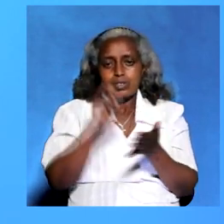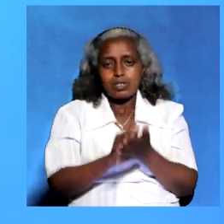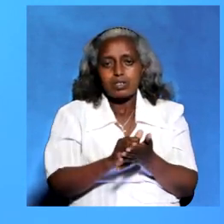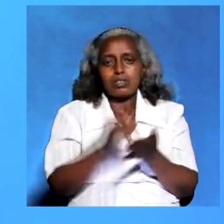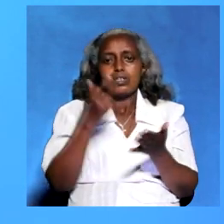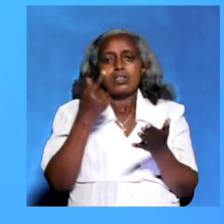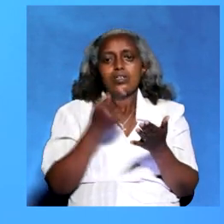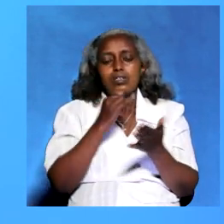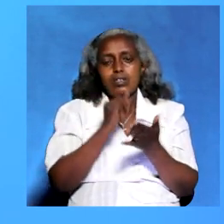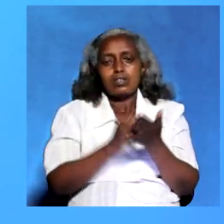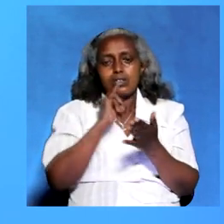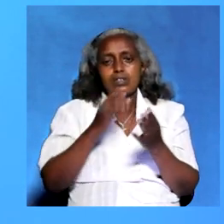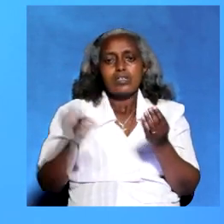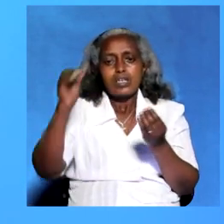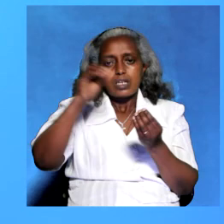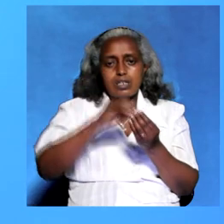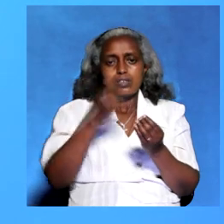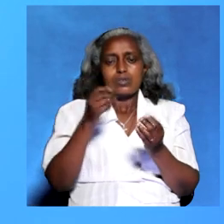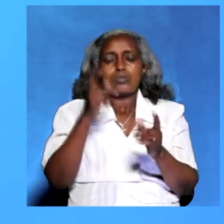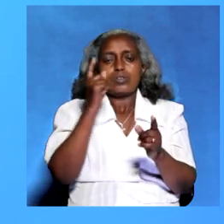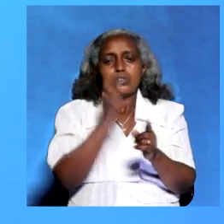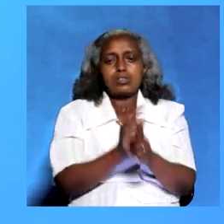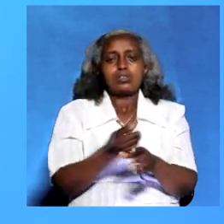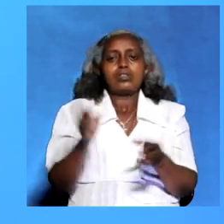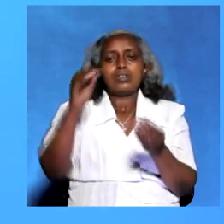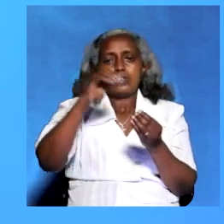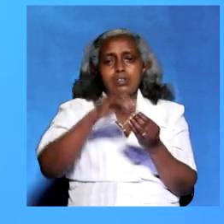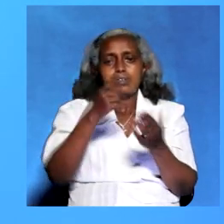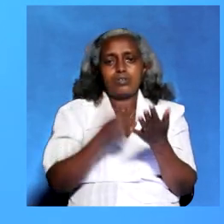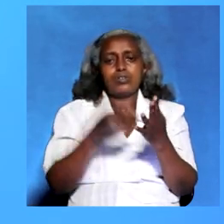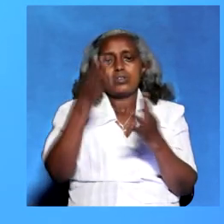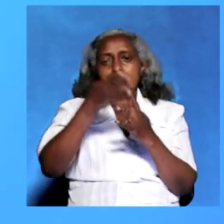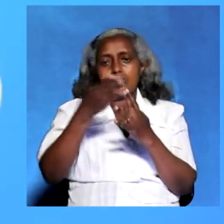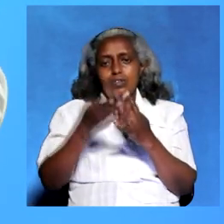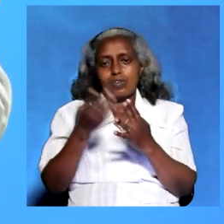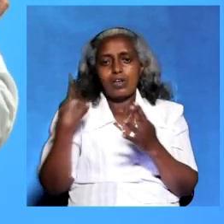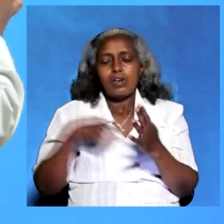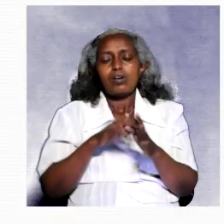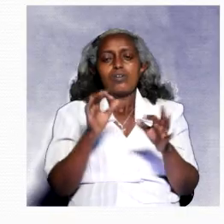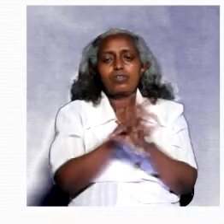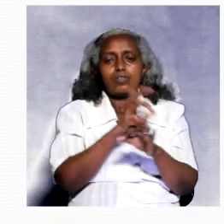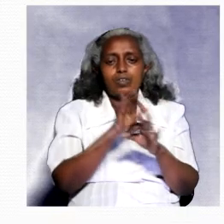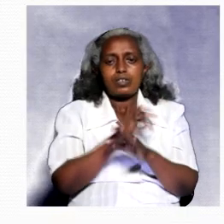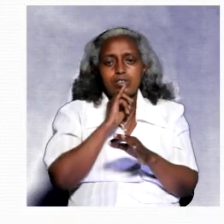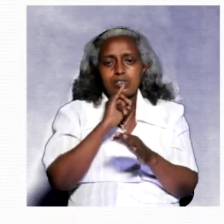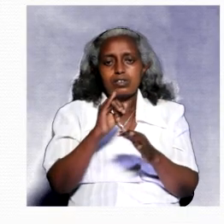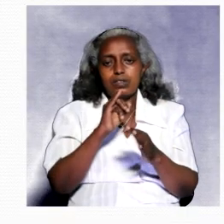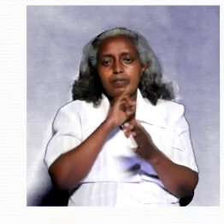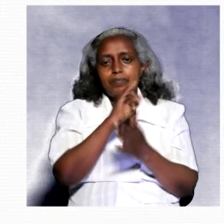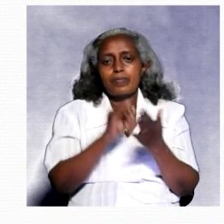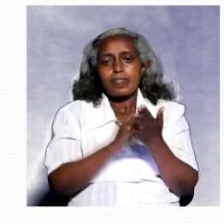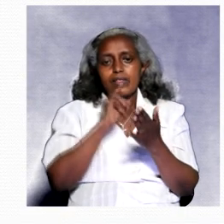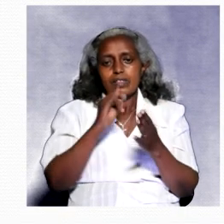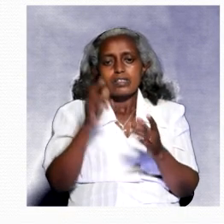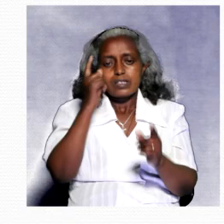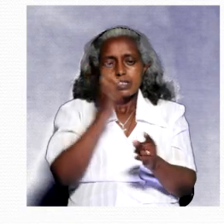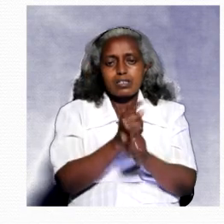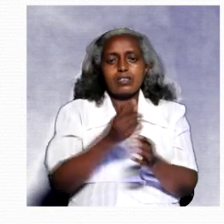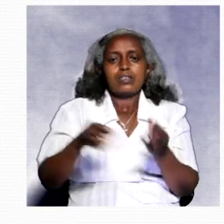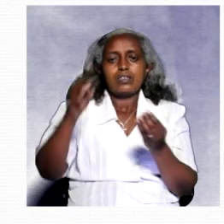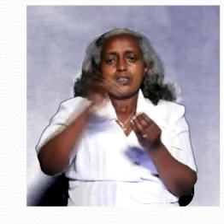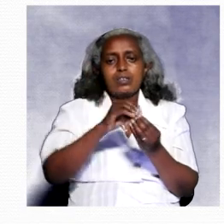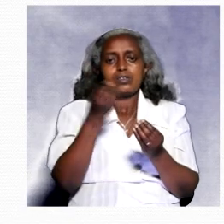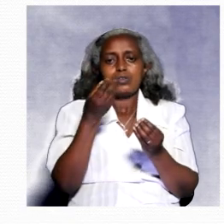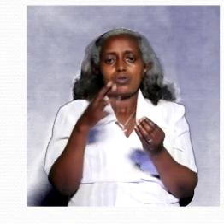it's increasing, or it is strictly increasing on this interval. Therefore, our function is, it is strictly increasing